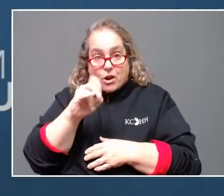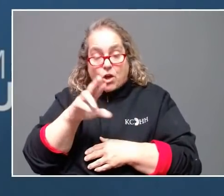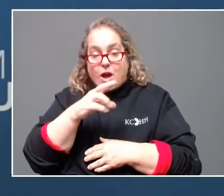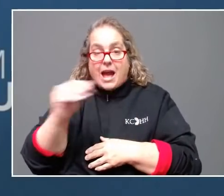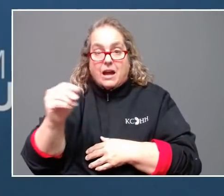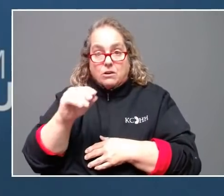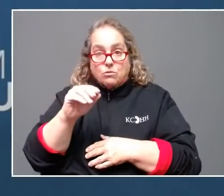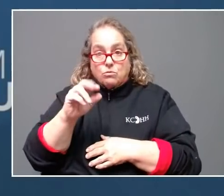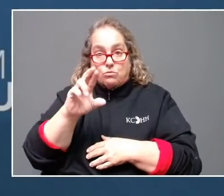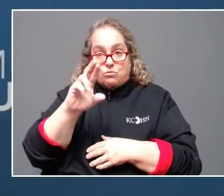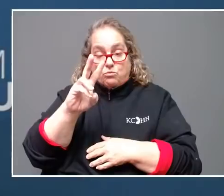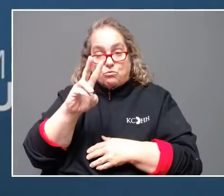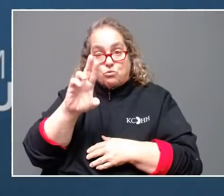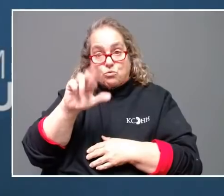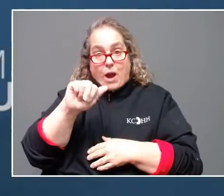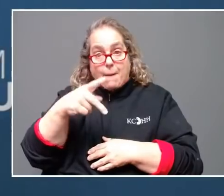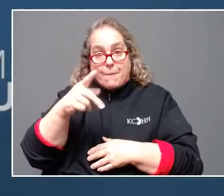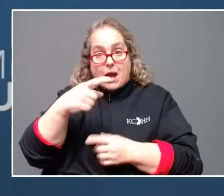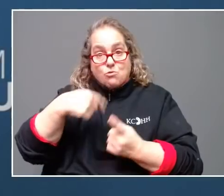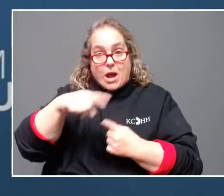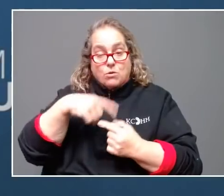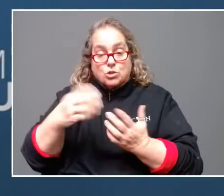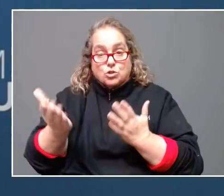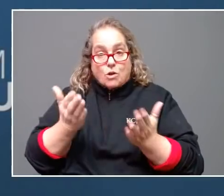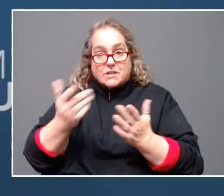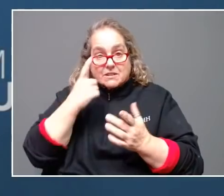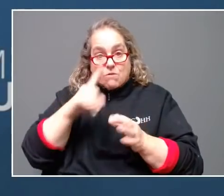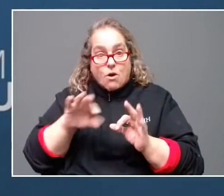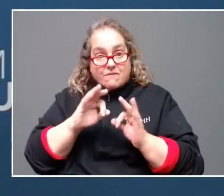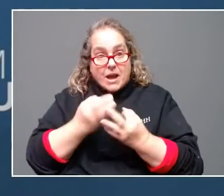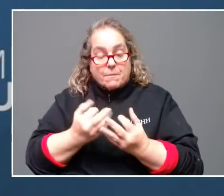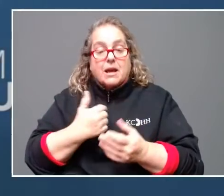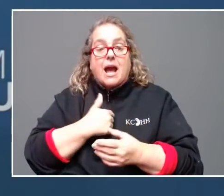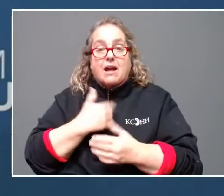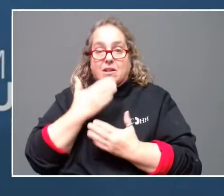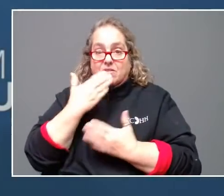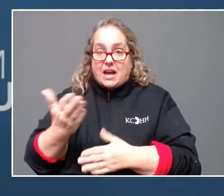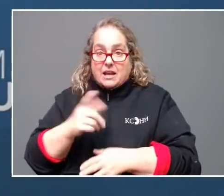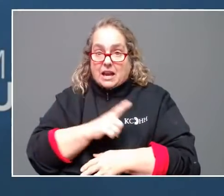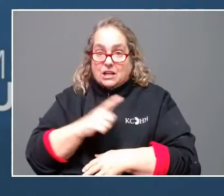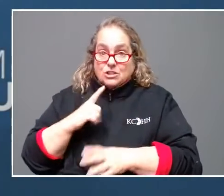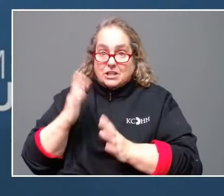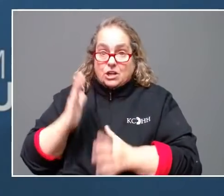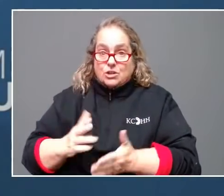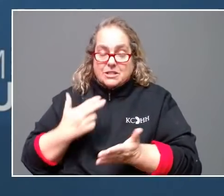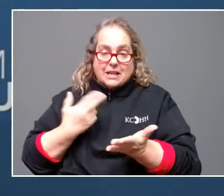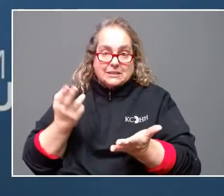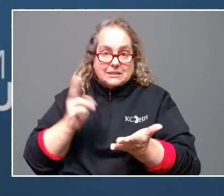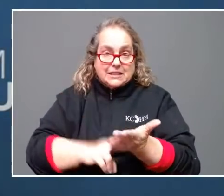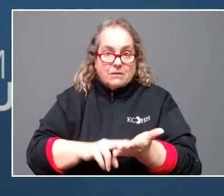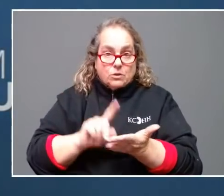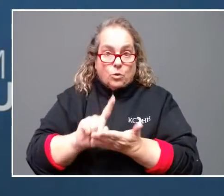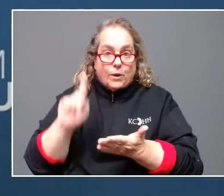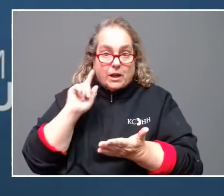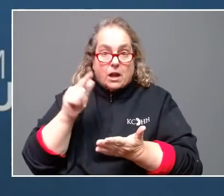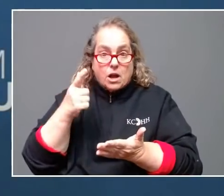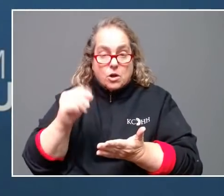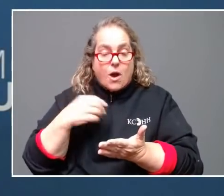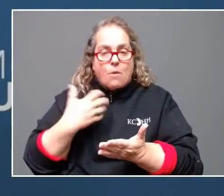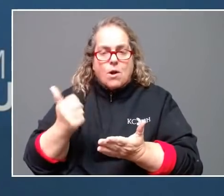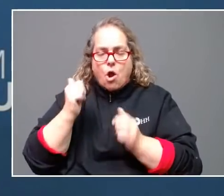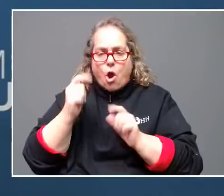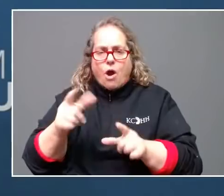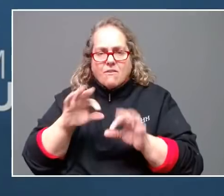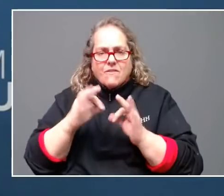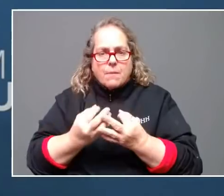General Assembly. I thank them for that. It's a bill I signed into law just over a week ago. I want every family touched by these